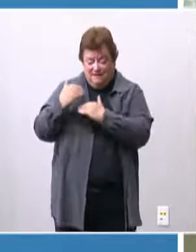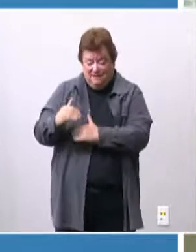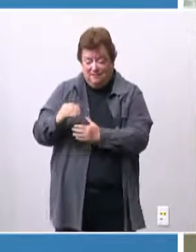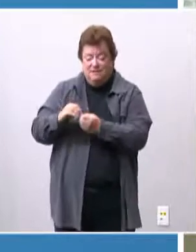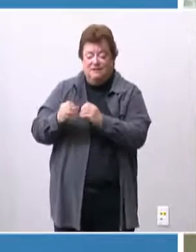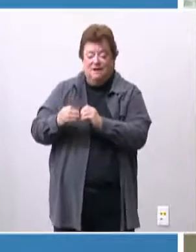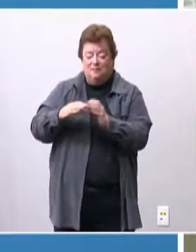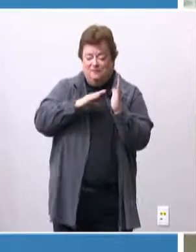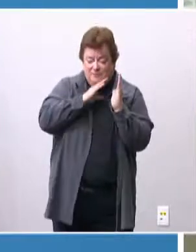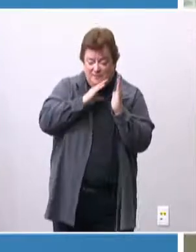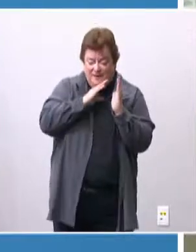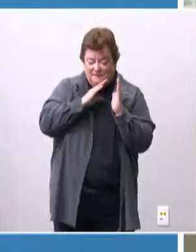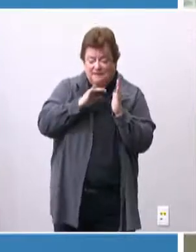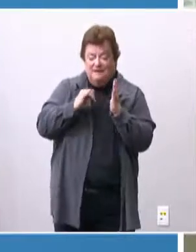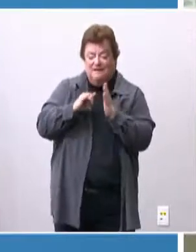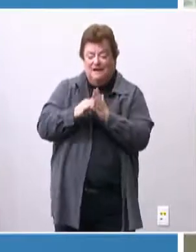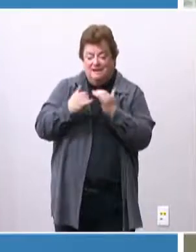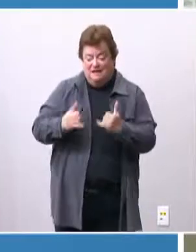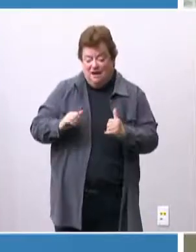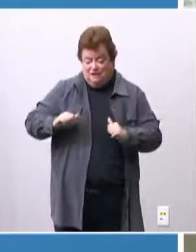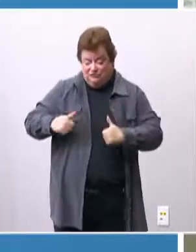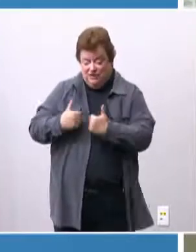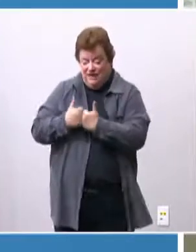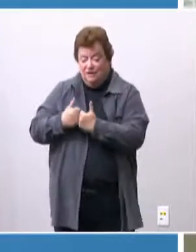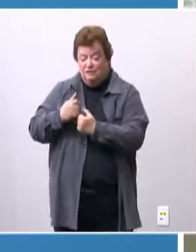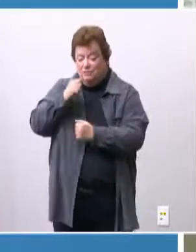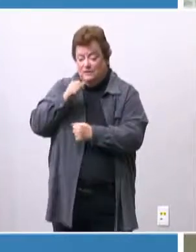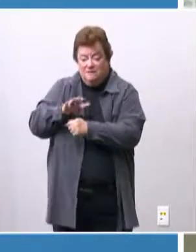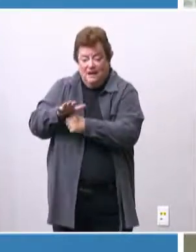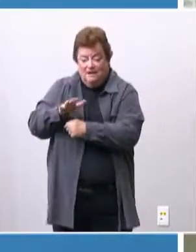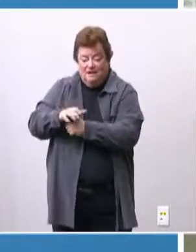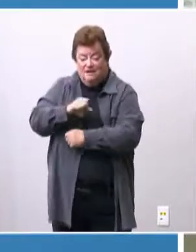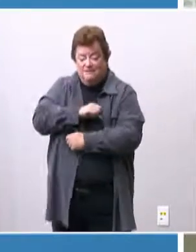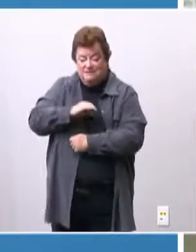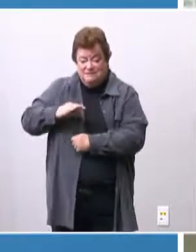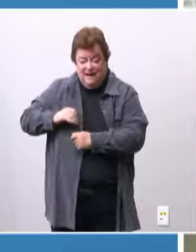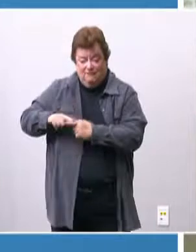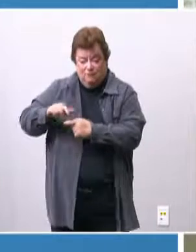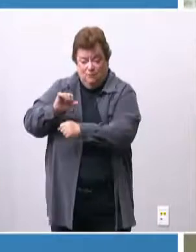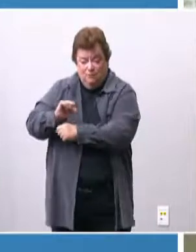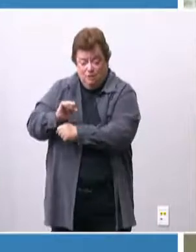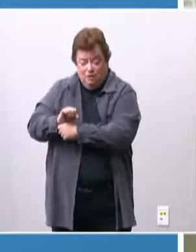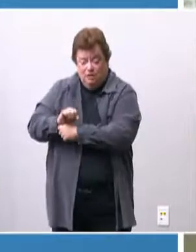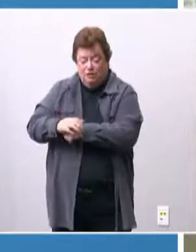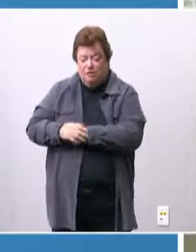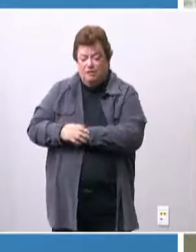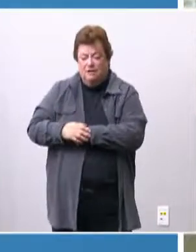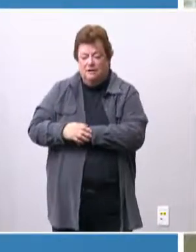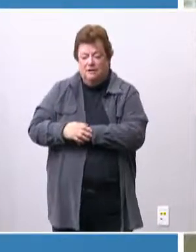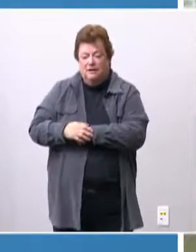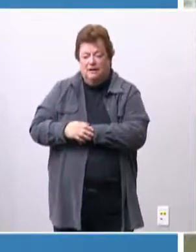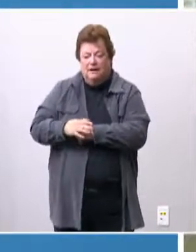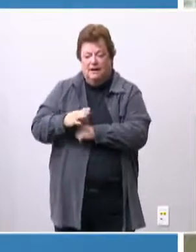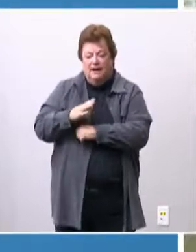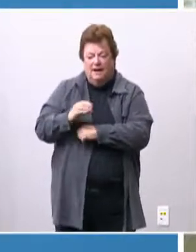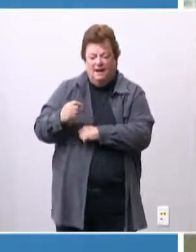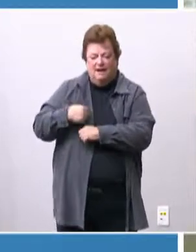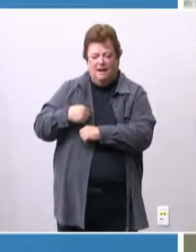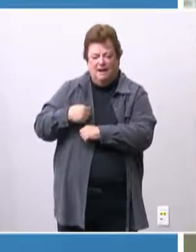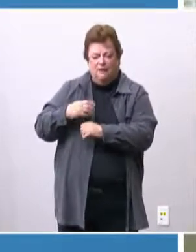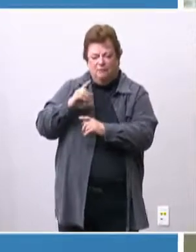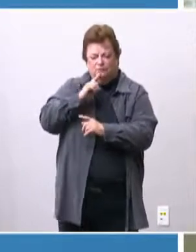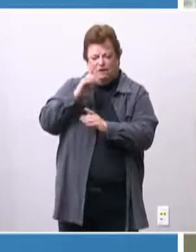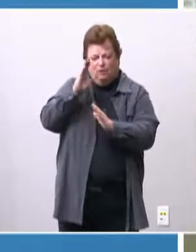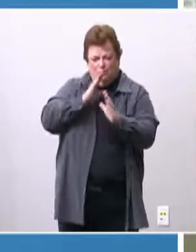beds, challenged by staffing issues, and frankly, a fatigued healthcare staff. And I'm really worried